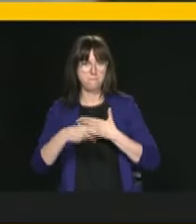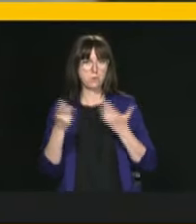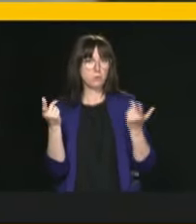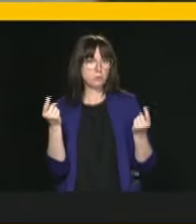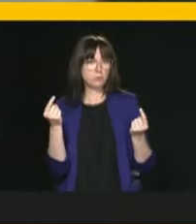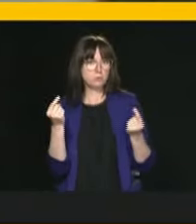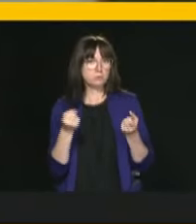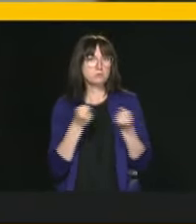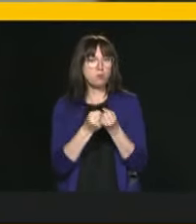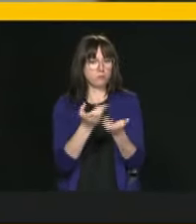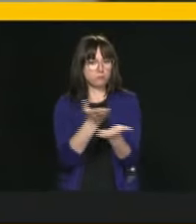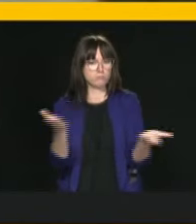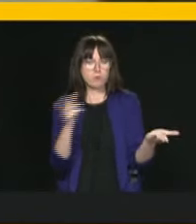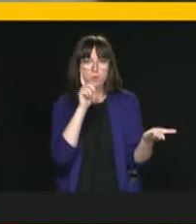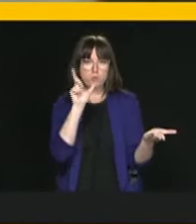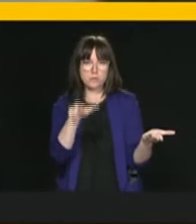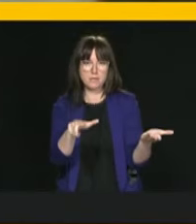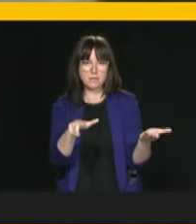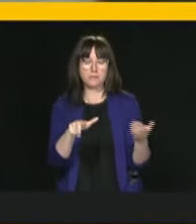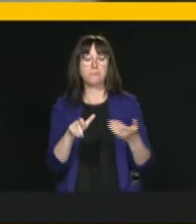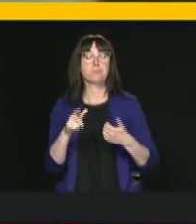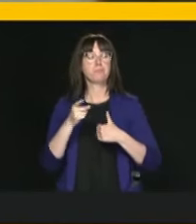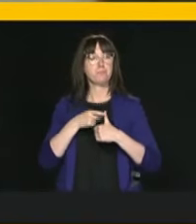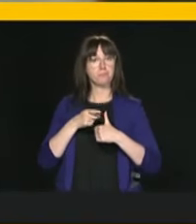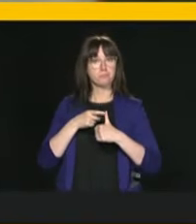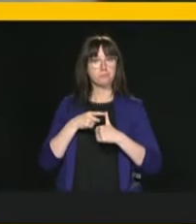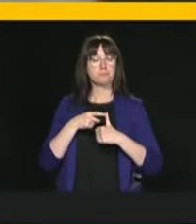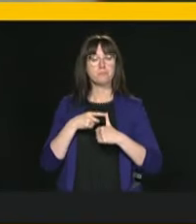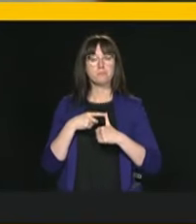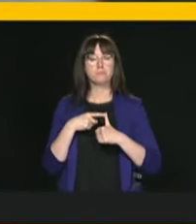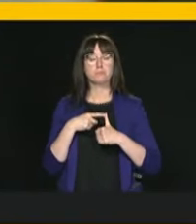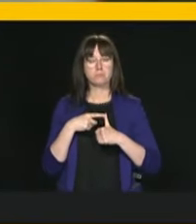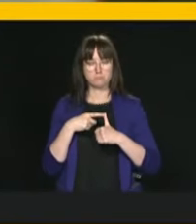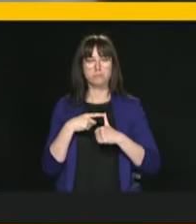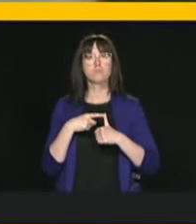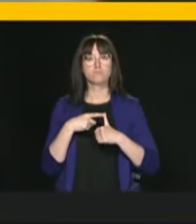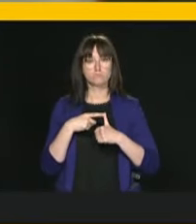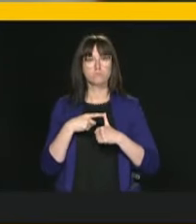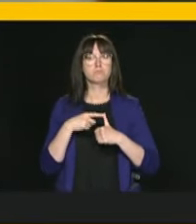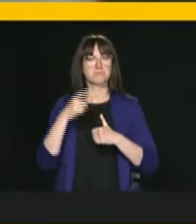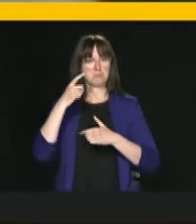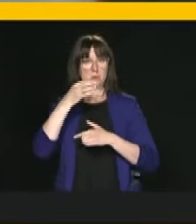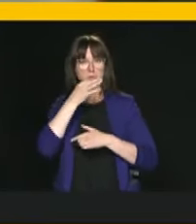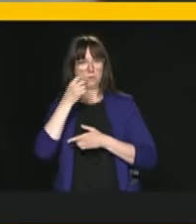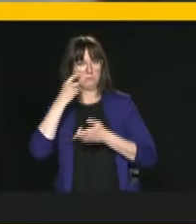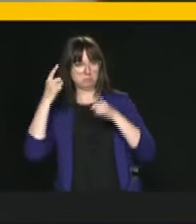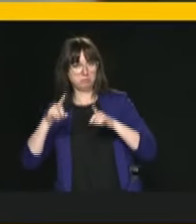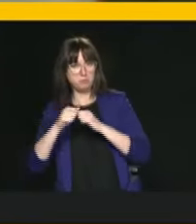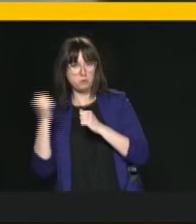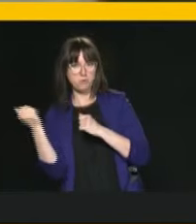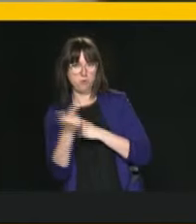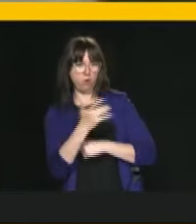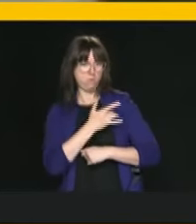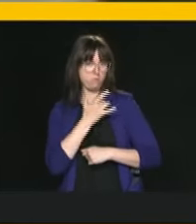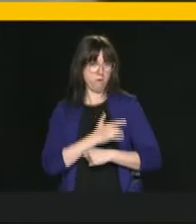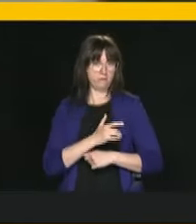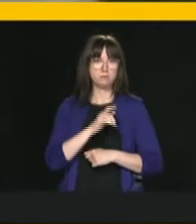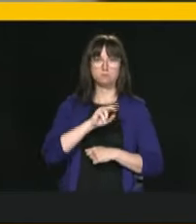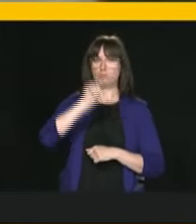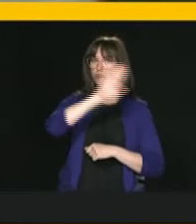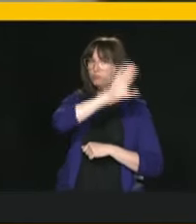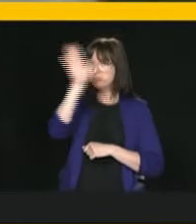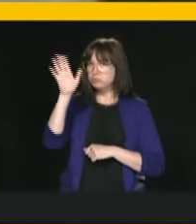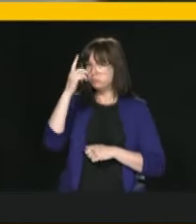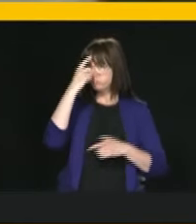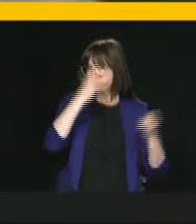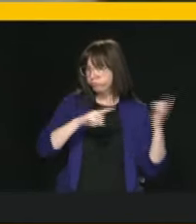need it most. Now, first of all, we're reaching an agreement with all of the provinces and territories to